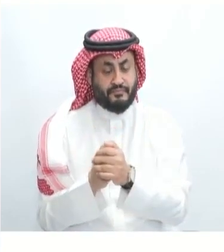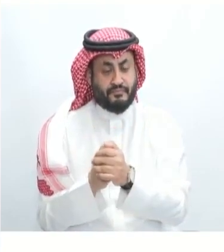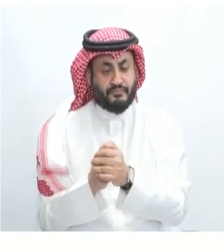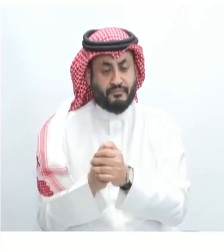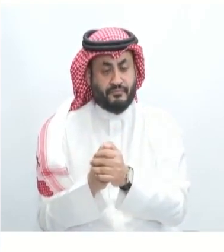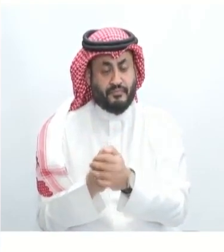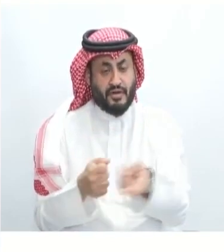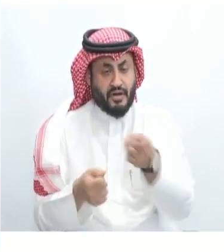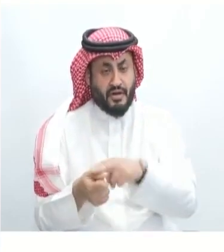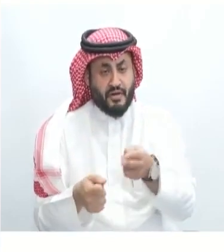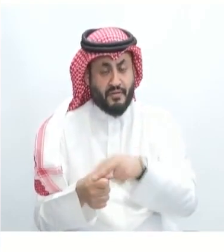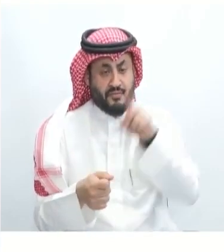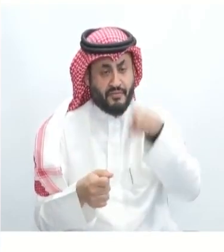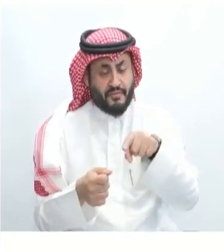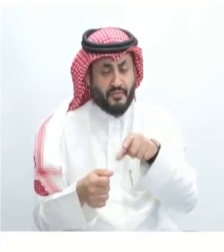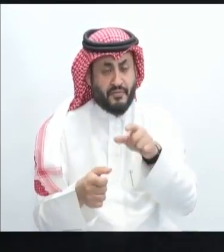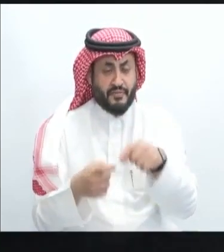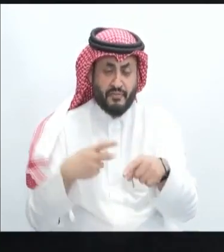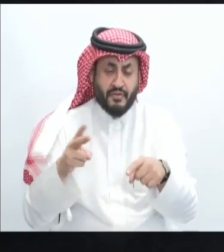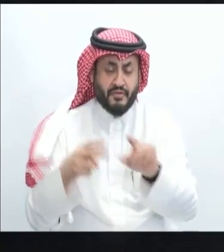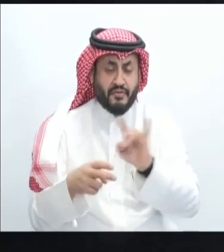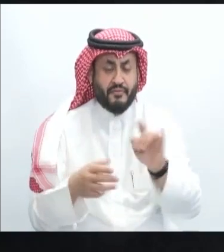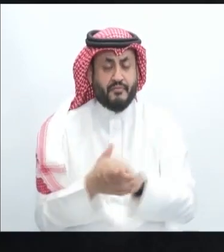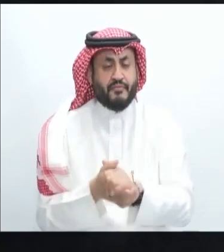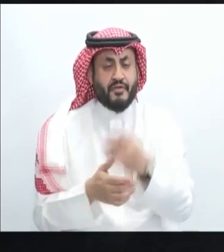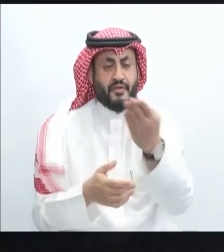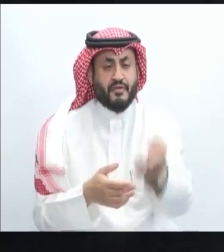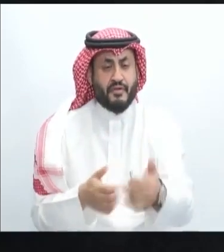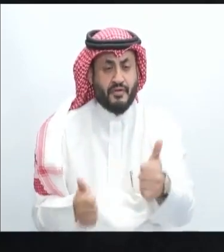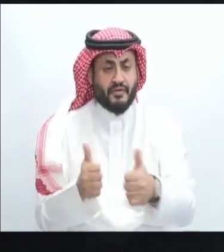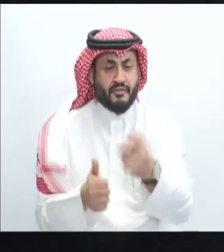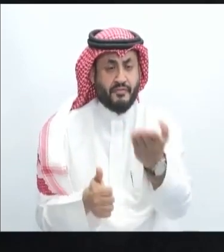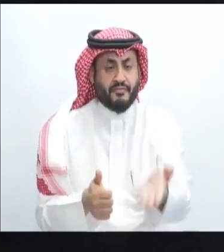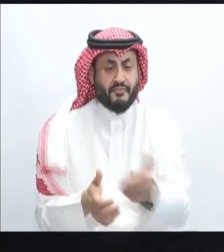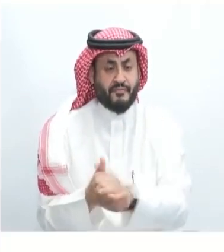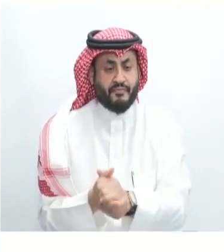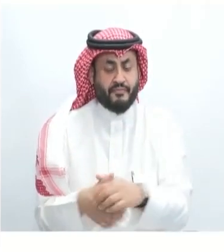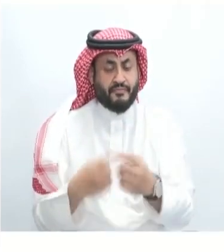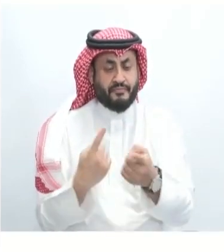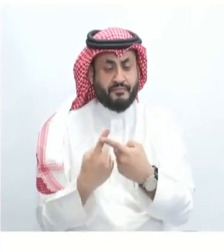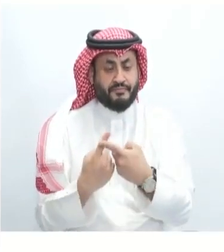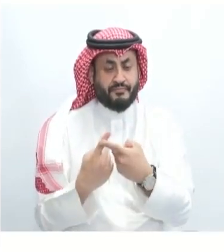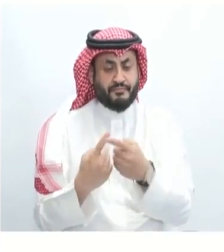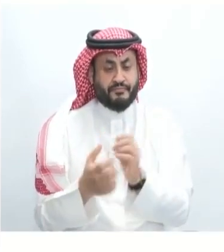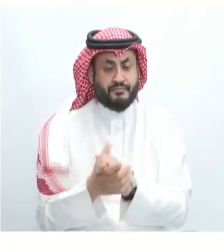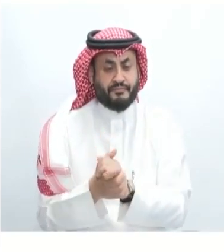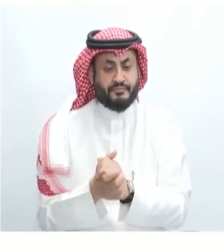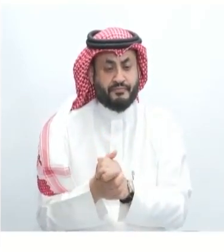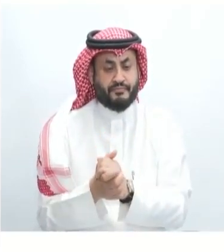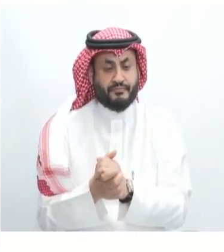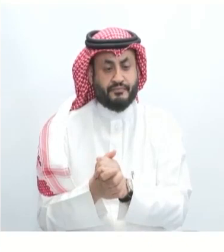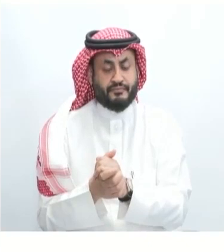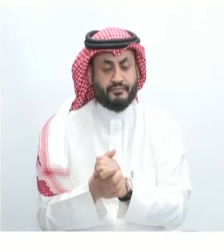healthy life every day or not, you need to try this test. So, number one, I would like you to practice